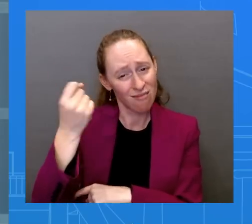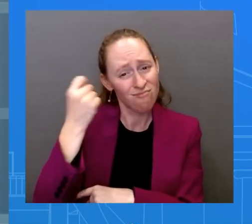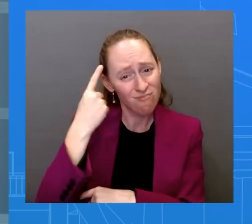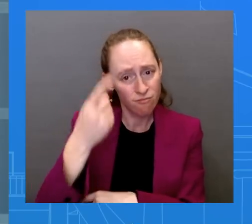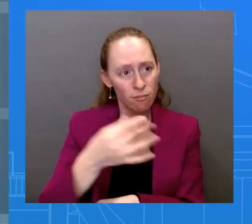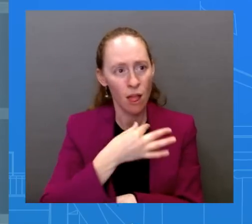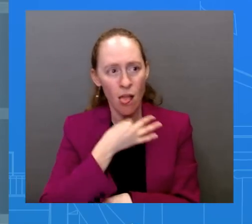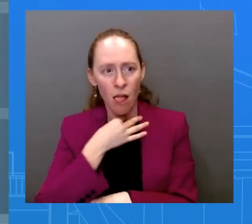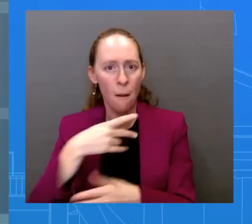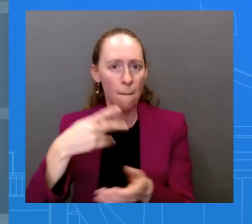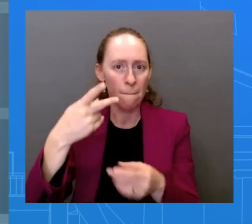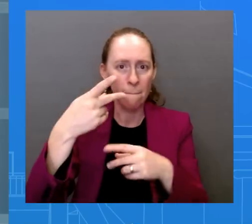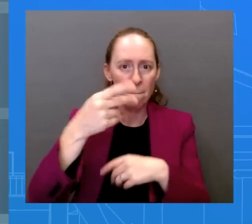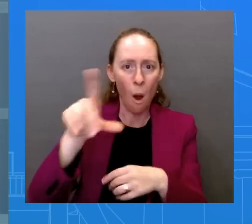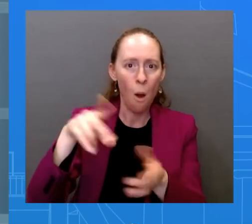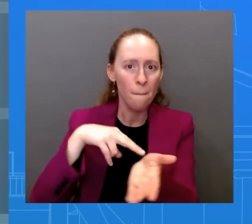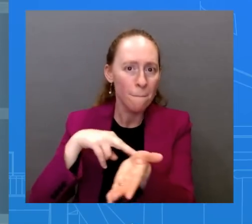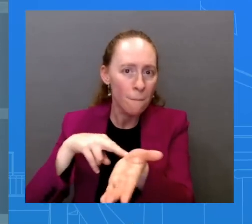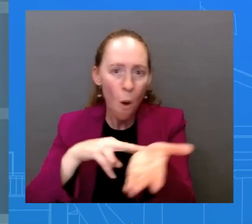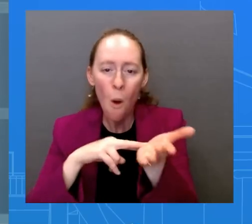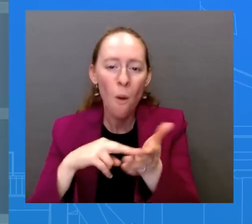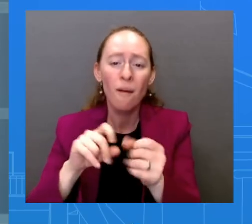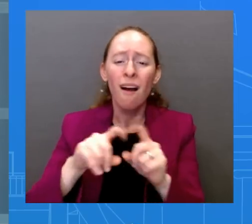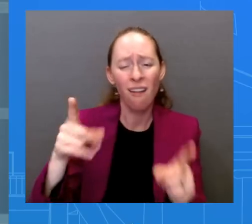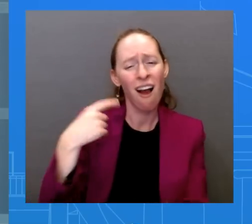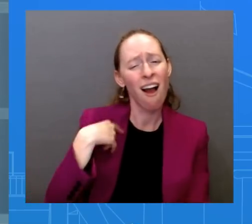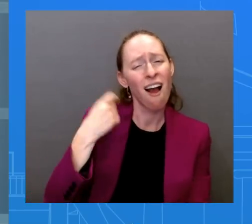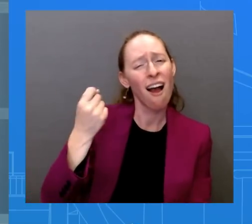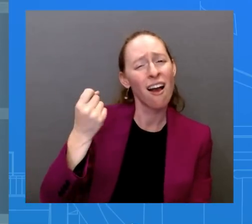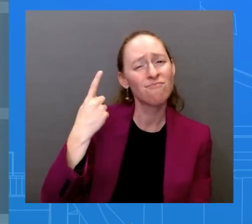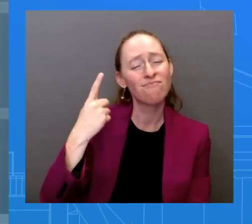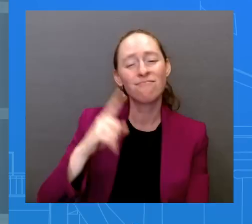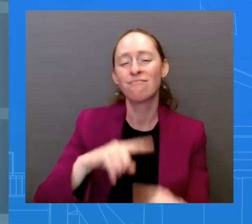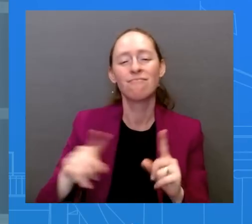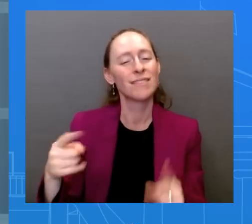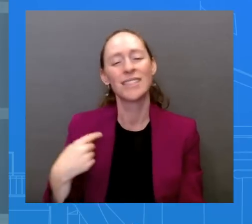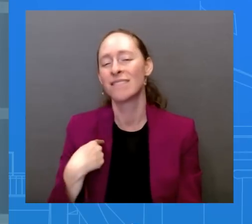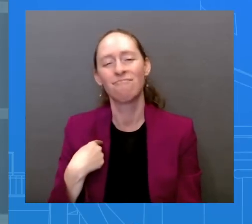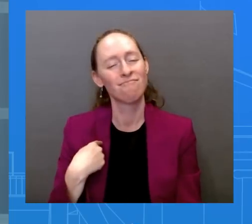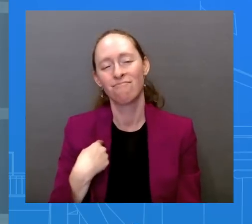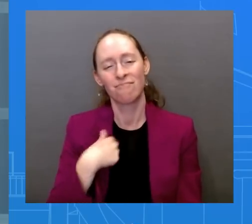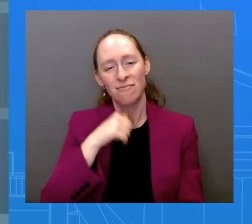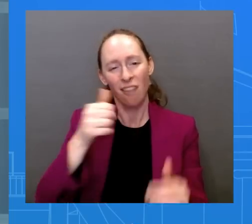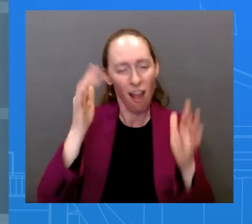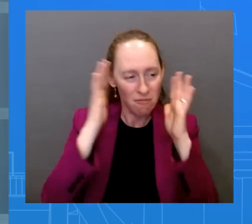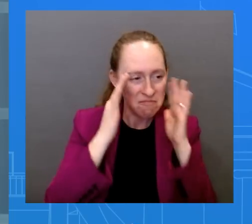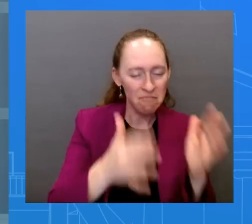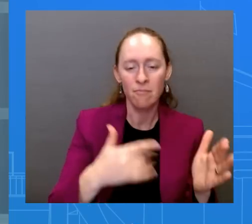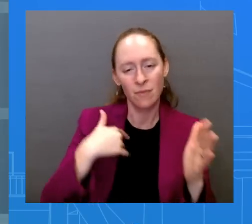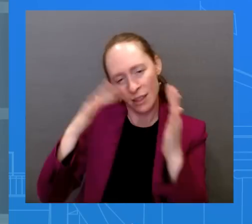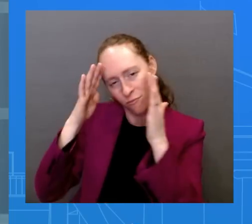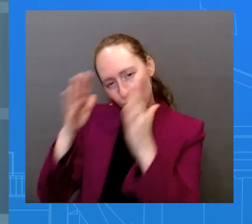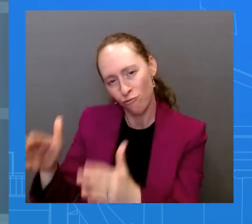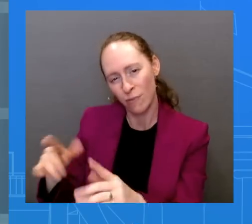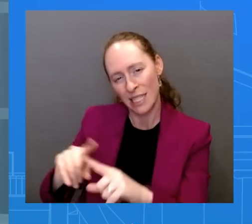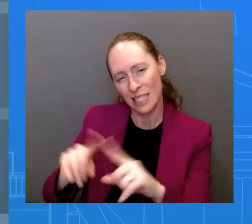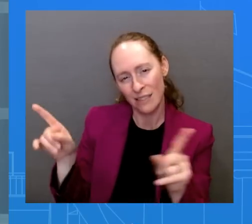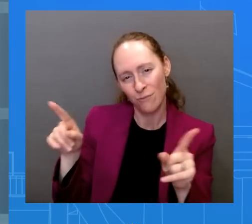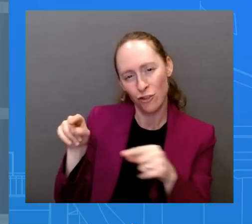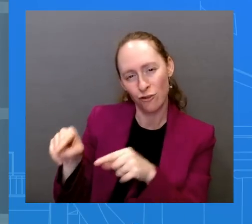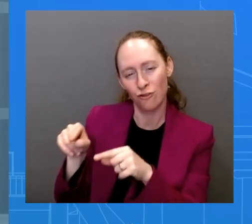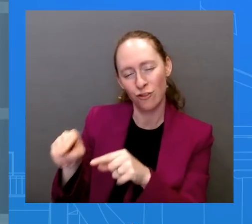the president's numbers. But what we are going to focus on is how we are going to continue to deliver for the American